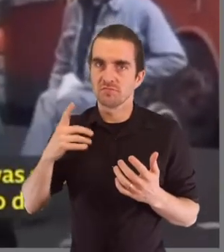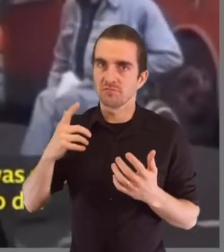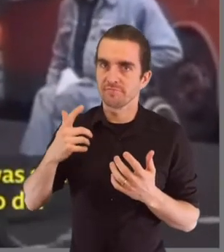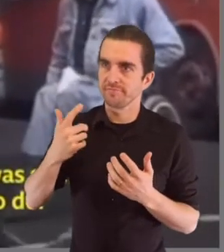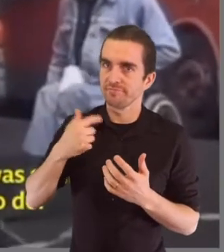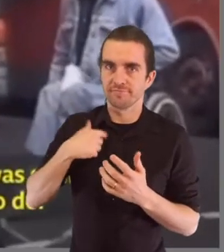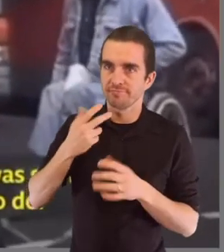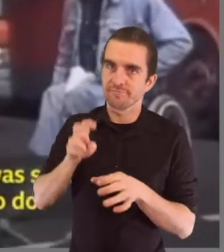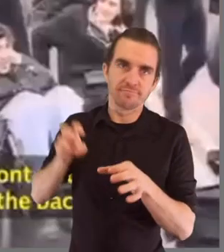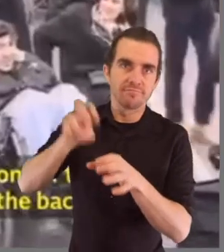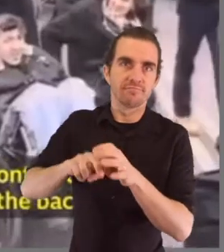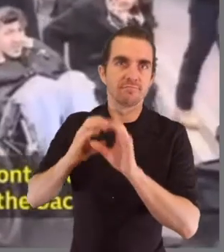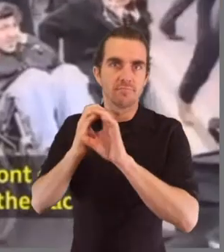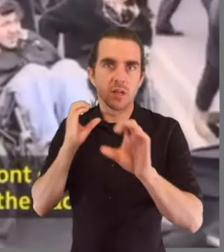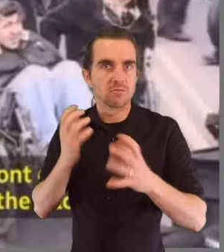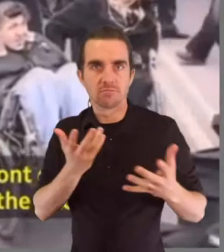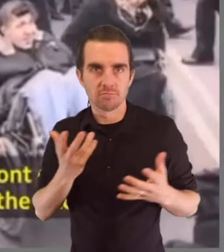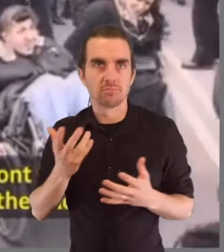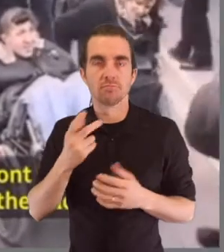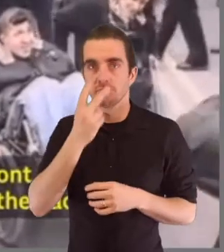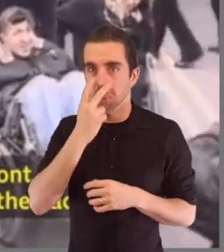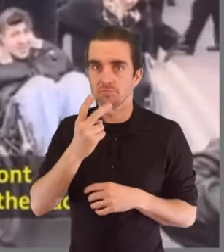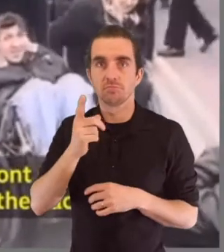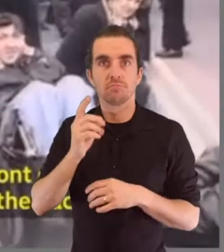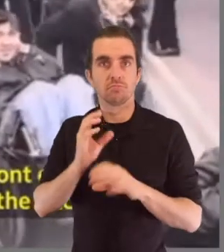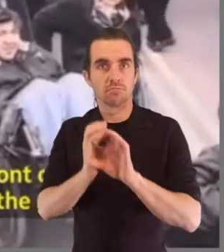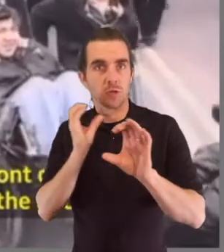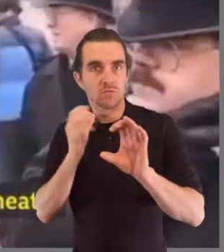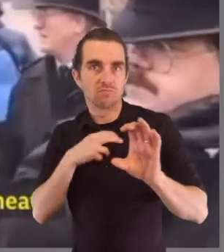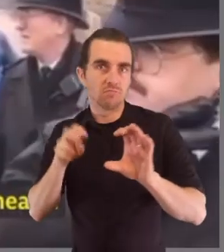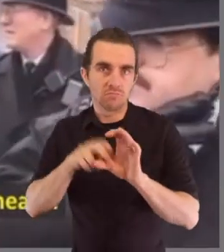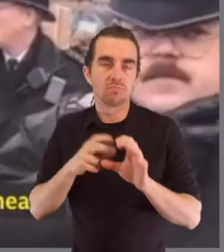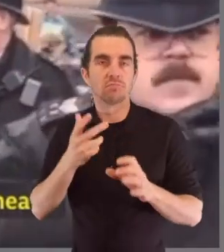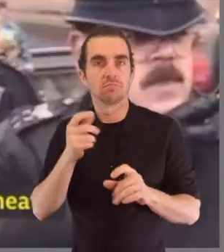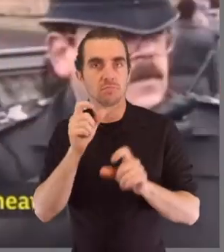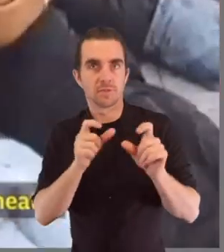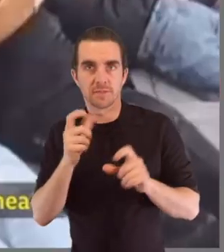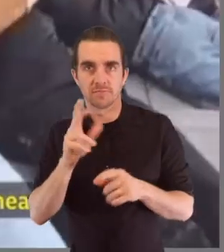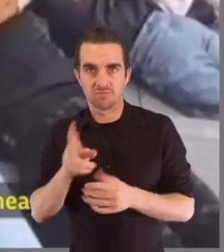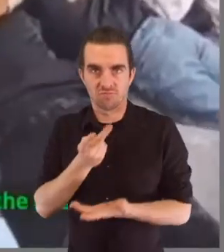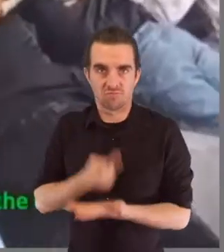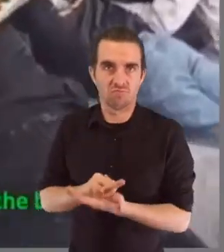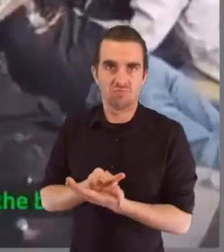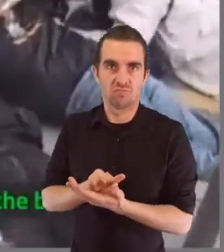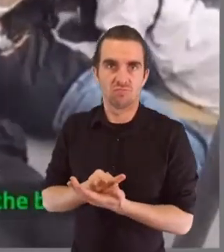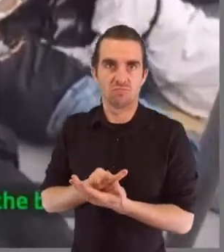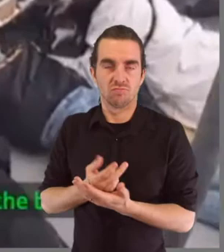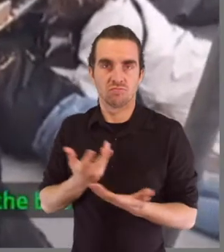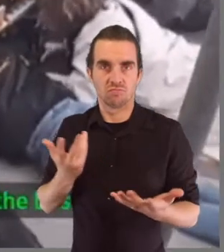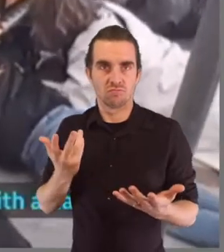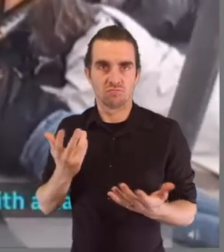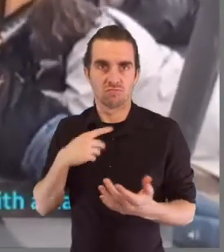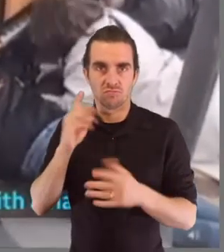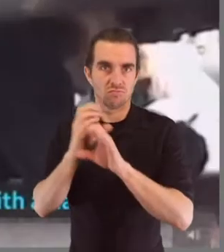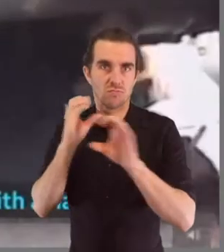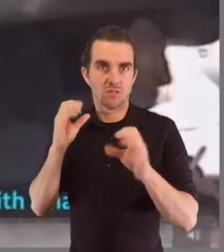to do. There'd be somebody at the front of the bus, there'd be somebody at the back and somebody underneath. What have you done to the bus?